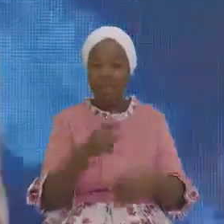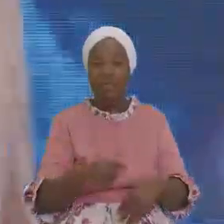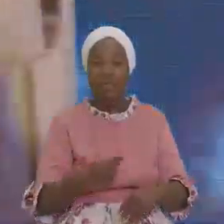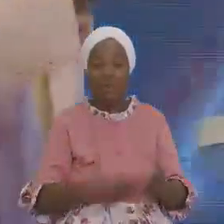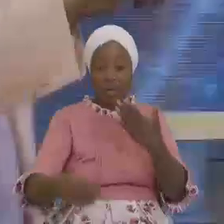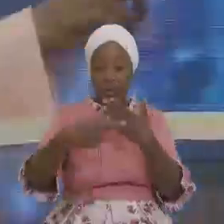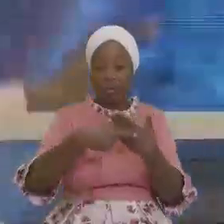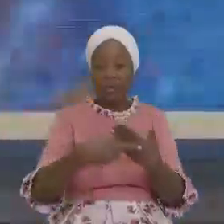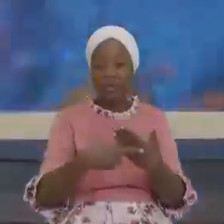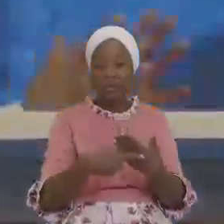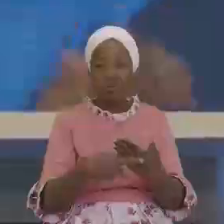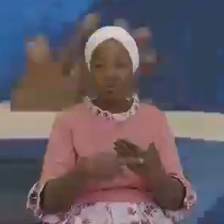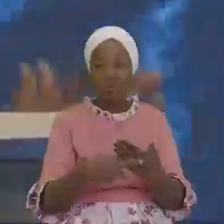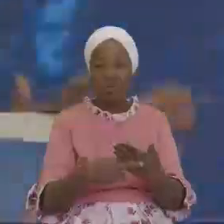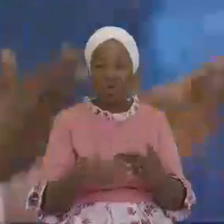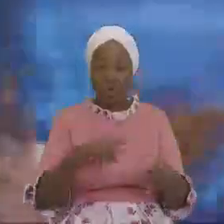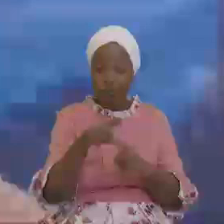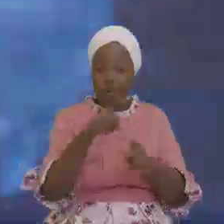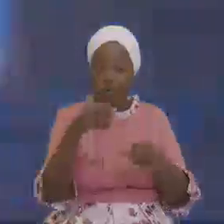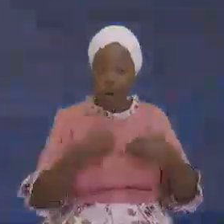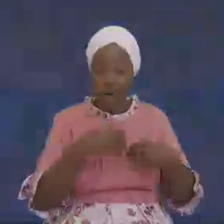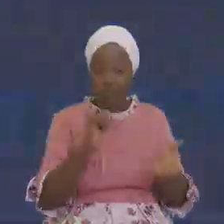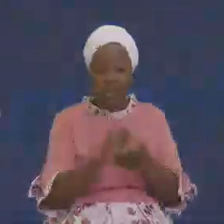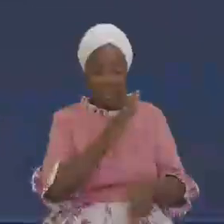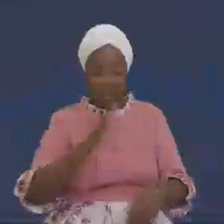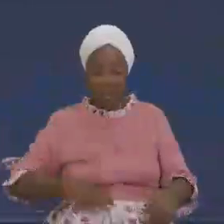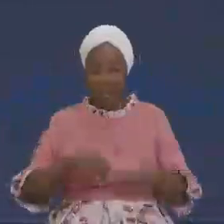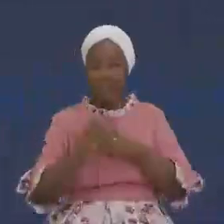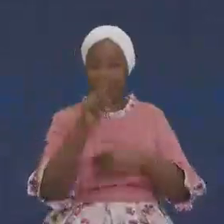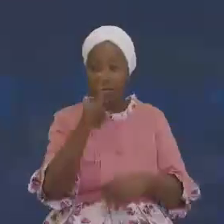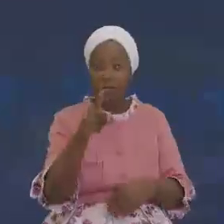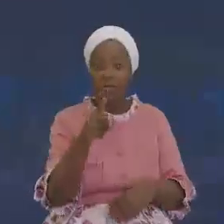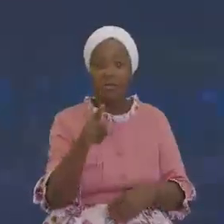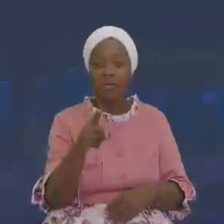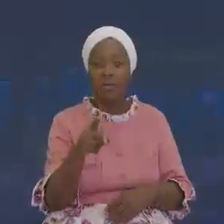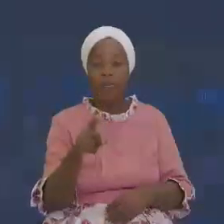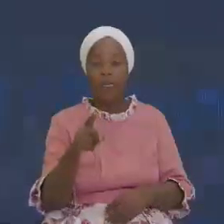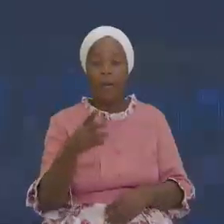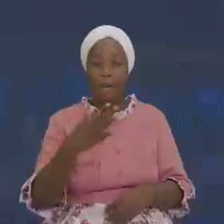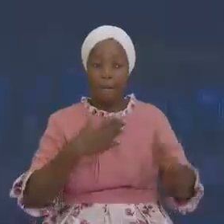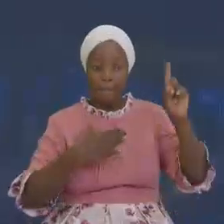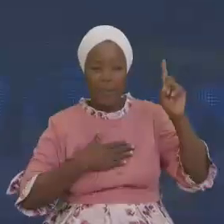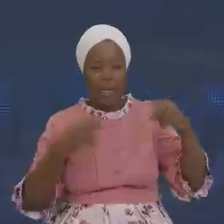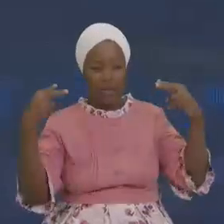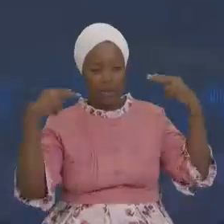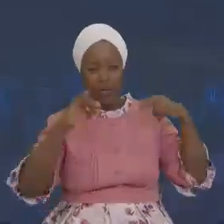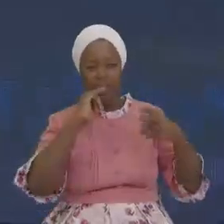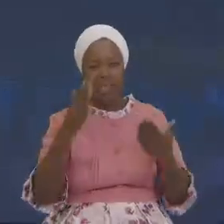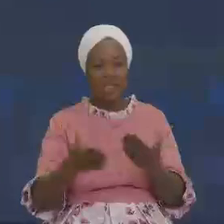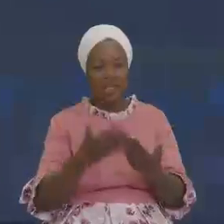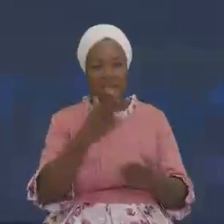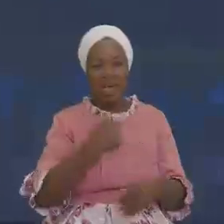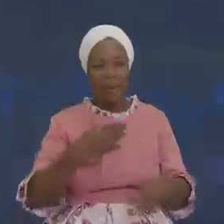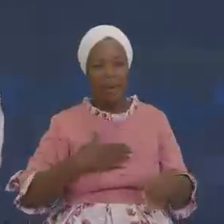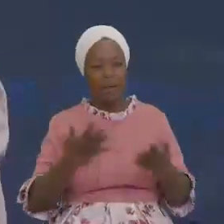restoration, when you have that Christ in you, my yoke is easy and my